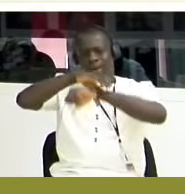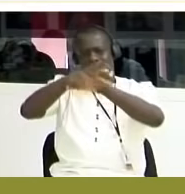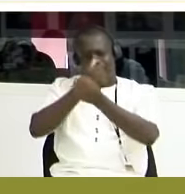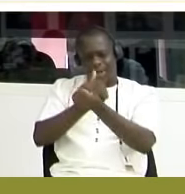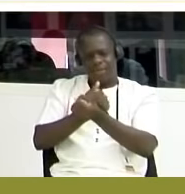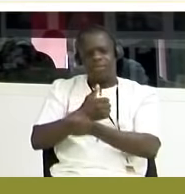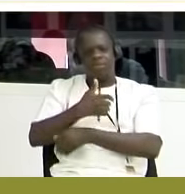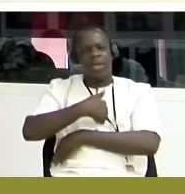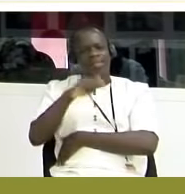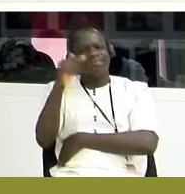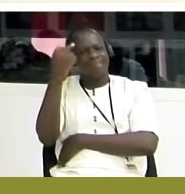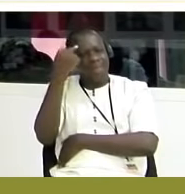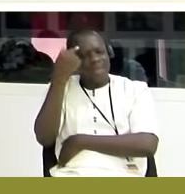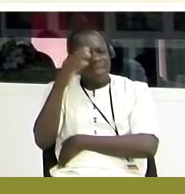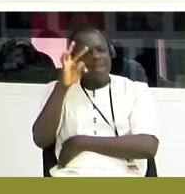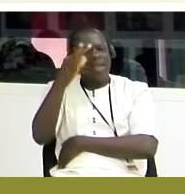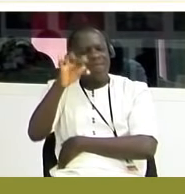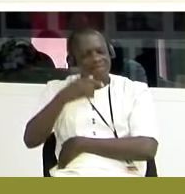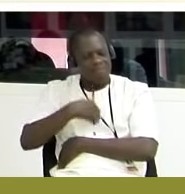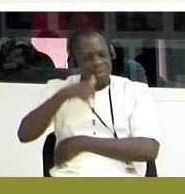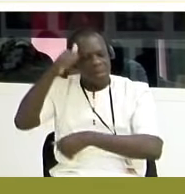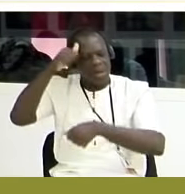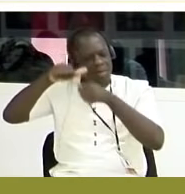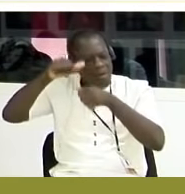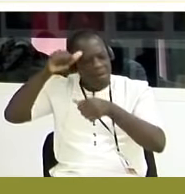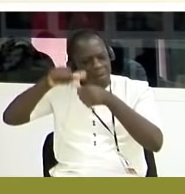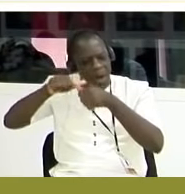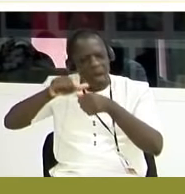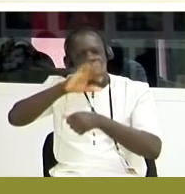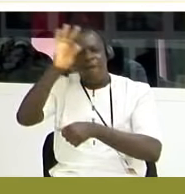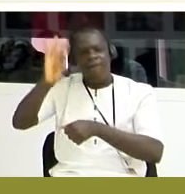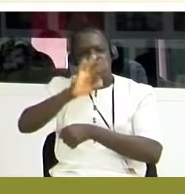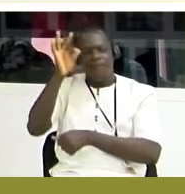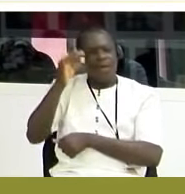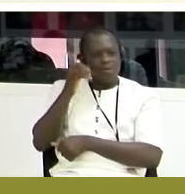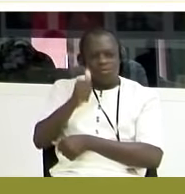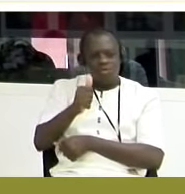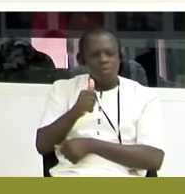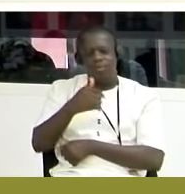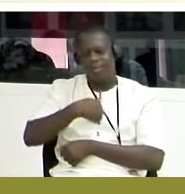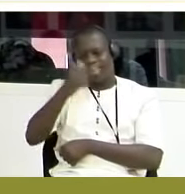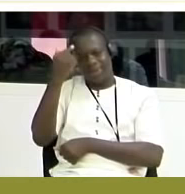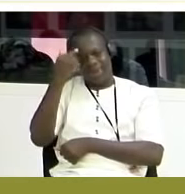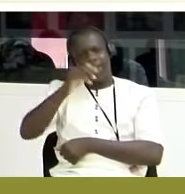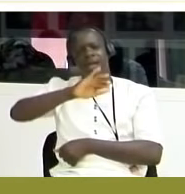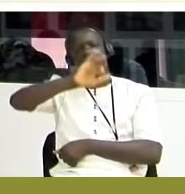if my memory serves me well, it was January